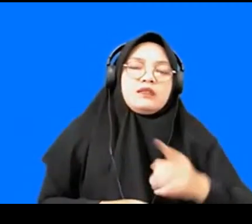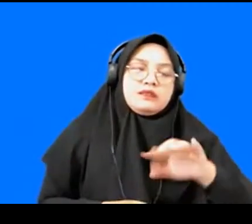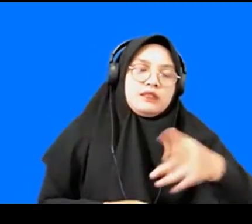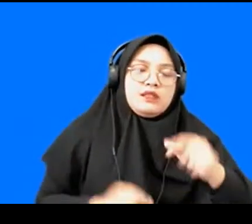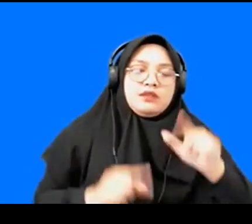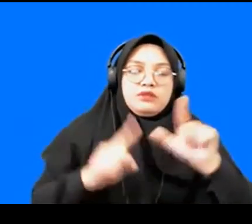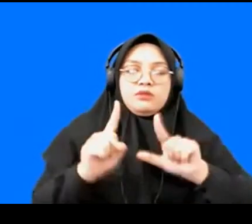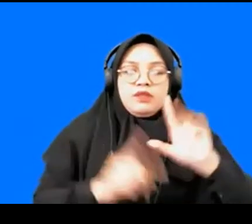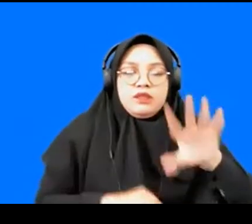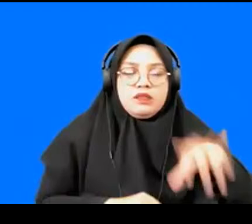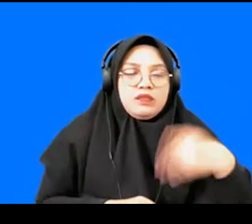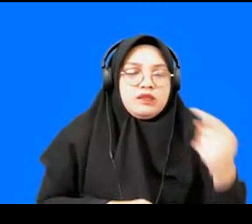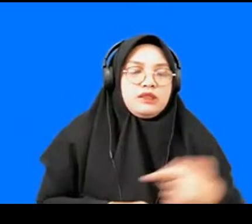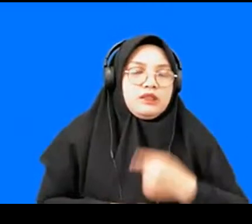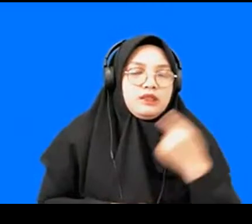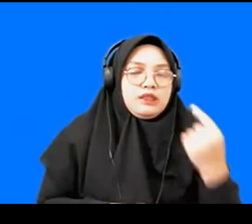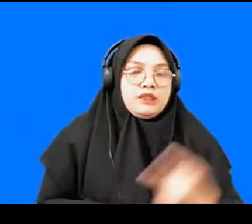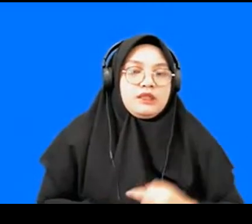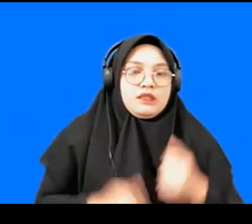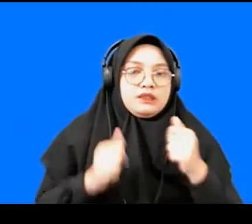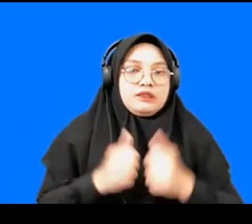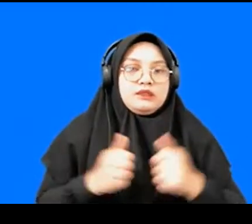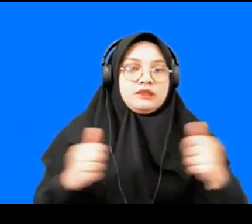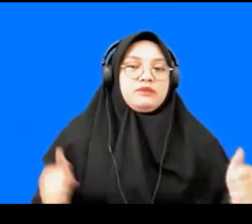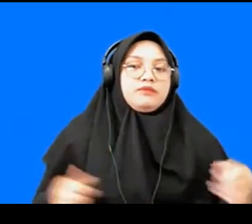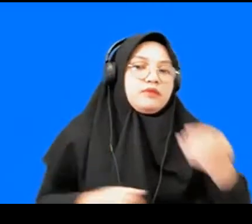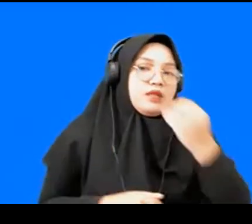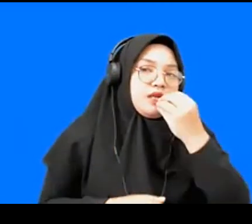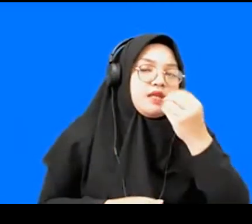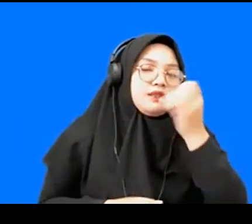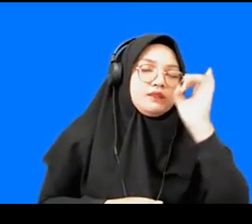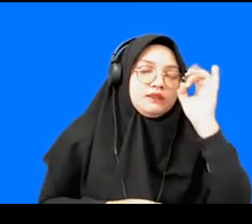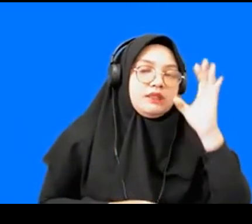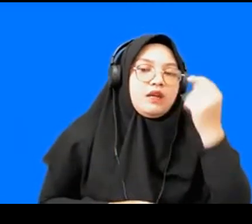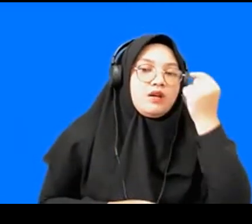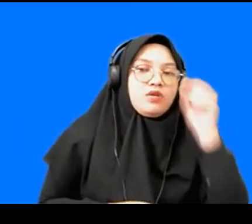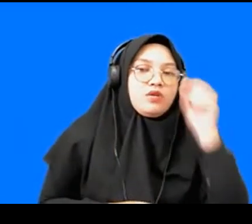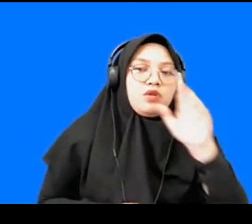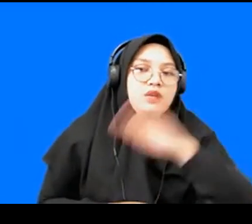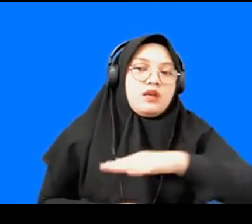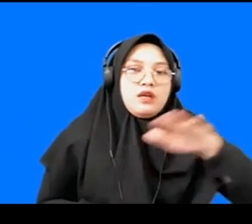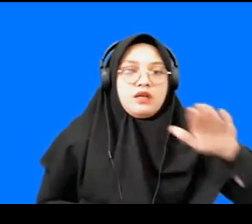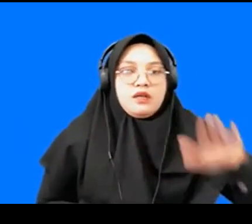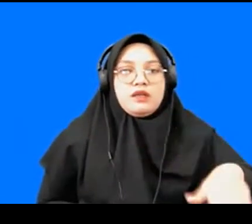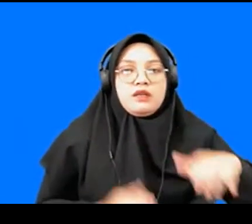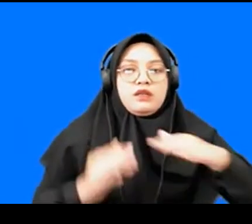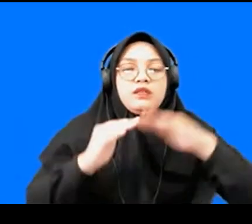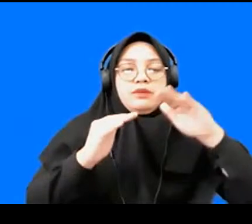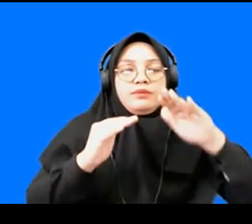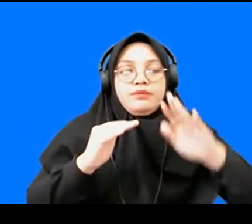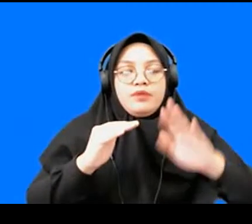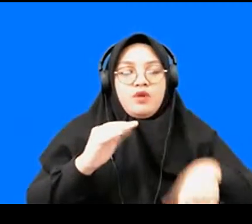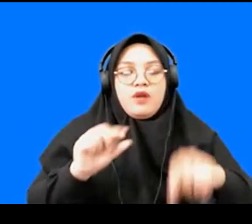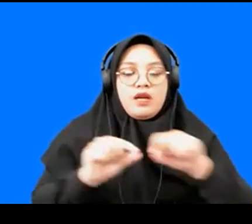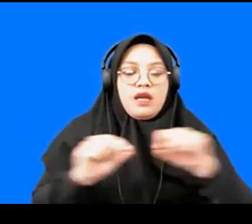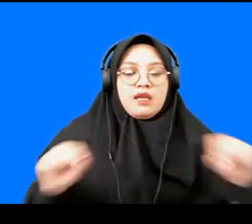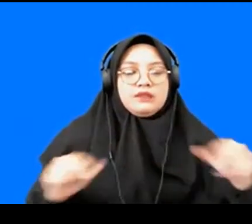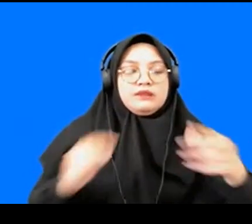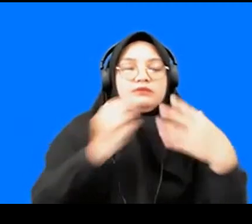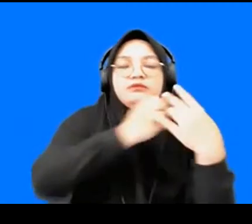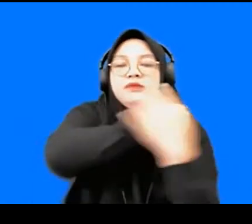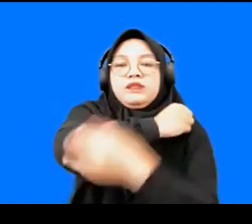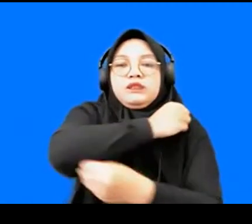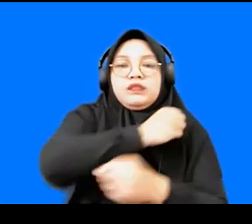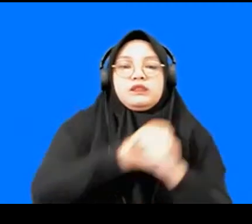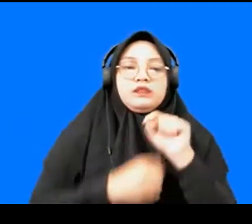students for 17 years, for every day for 17 years. So this is huge, as you mentioned, as the contribution of from such